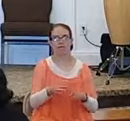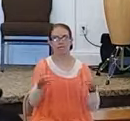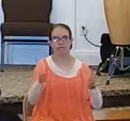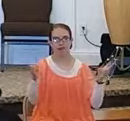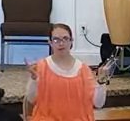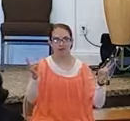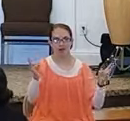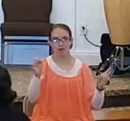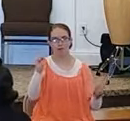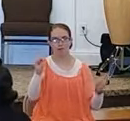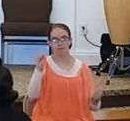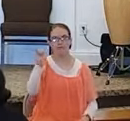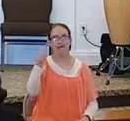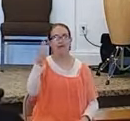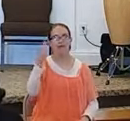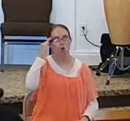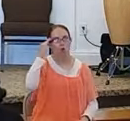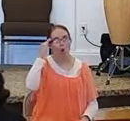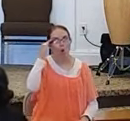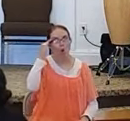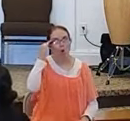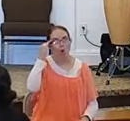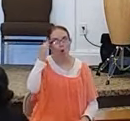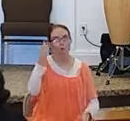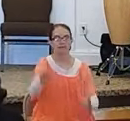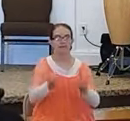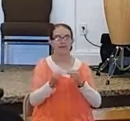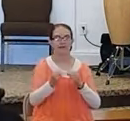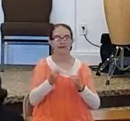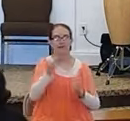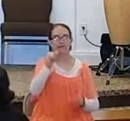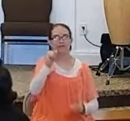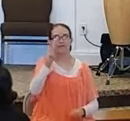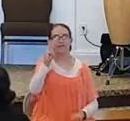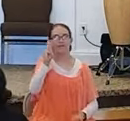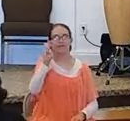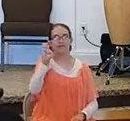sly, very slick. He knows exactly what it takes to tweak you.